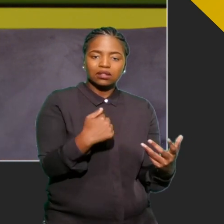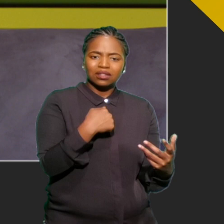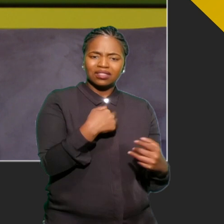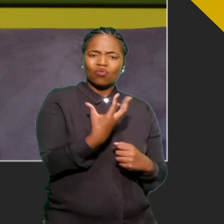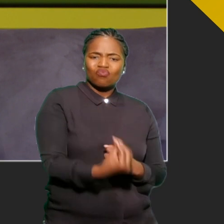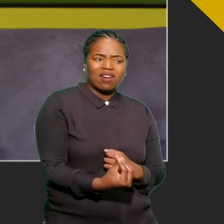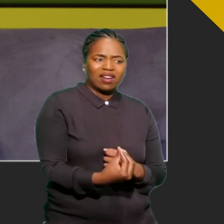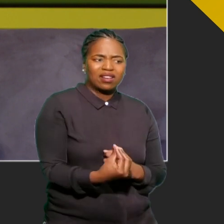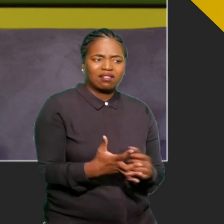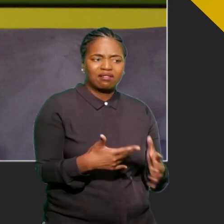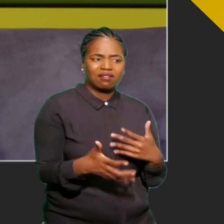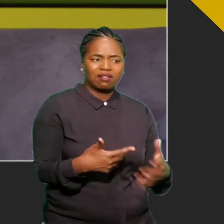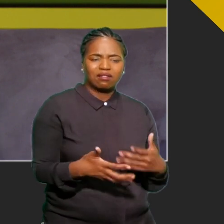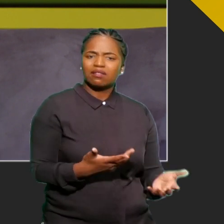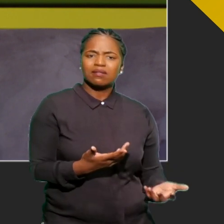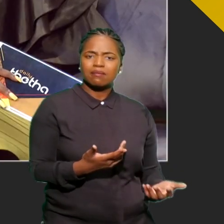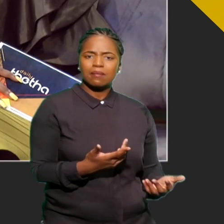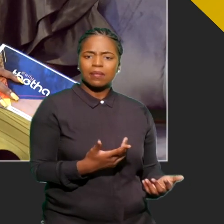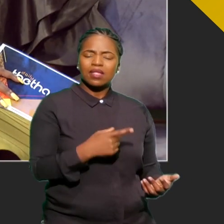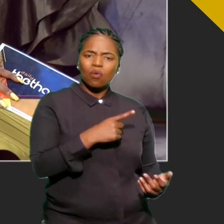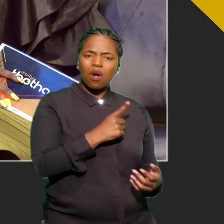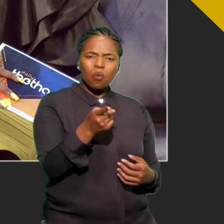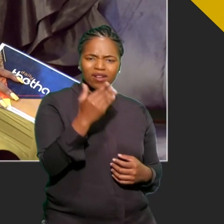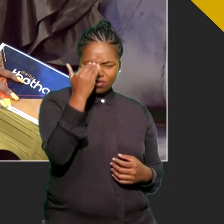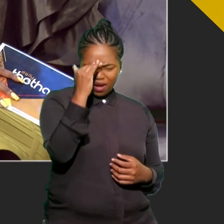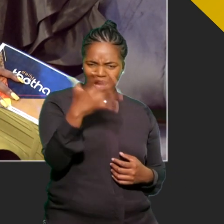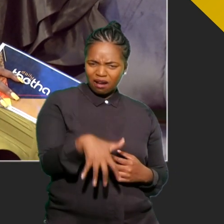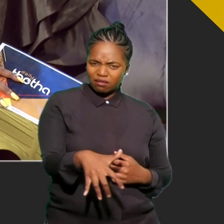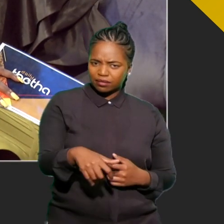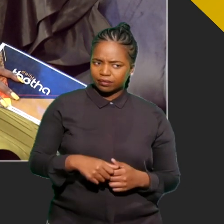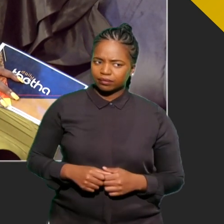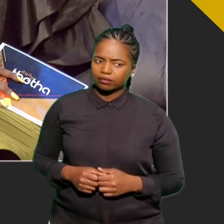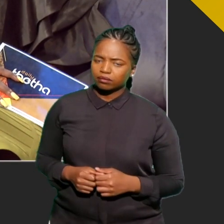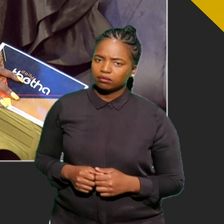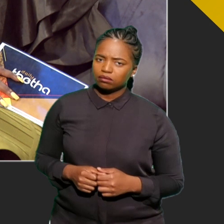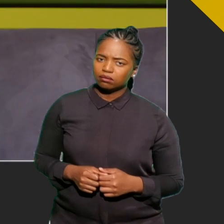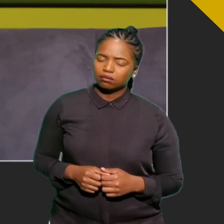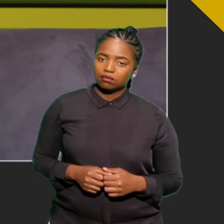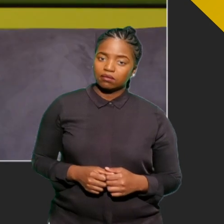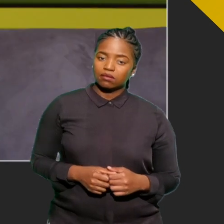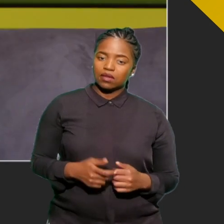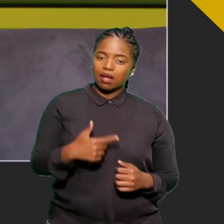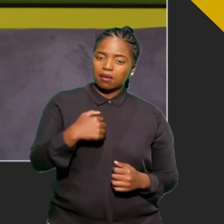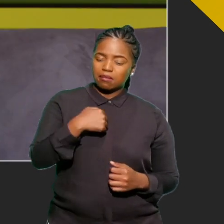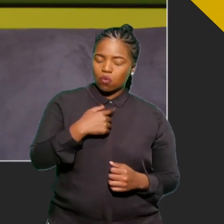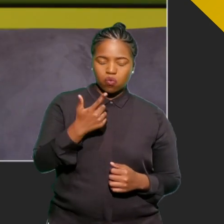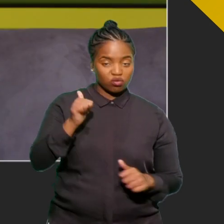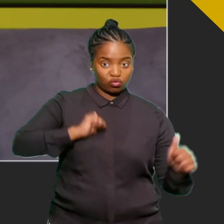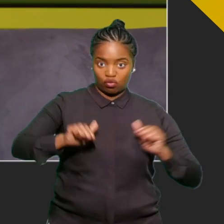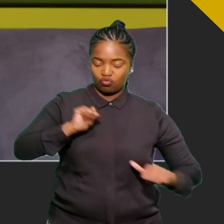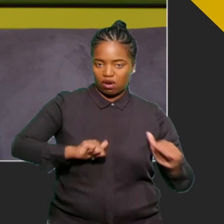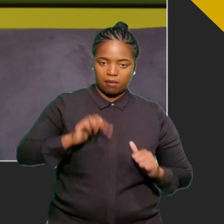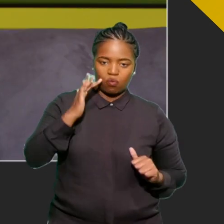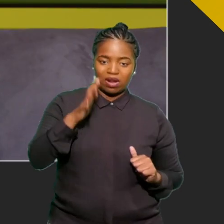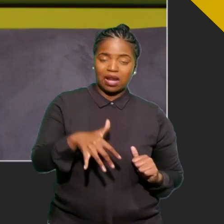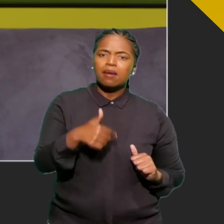ngwana gore o tsebile byang gore o ime I nearly drama because